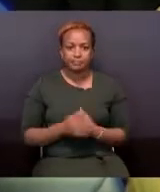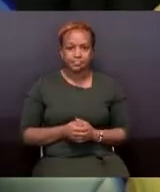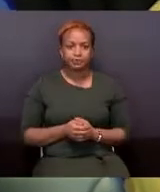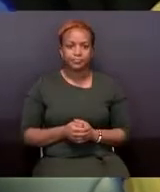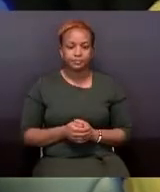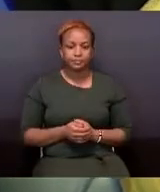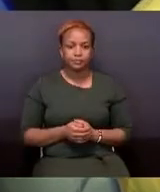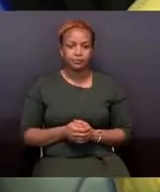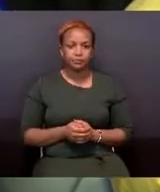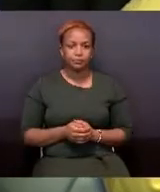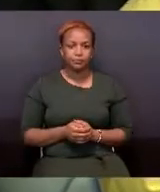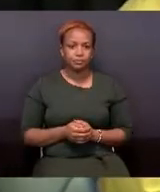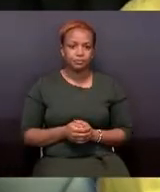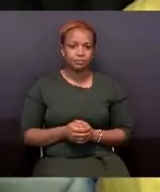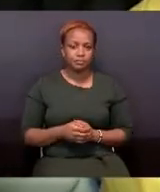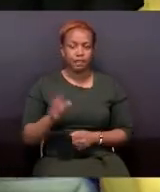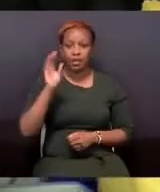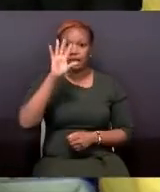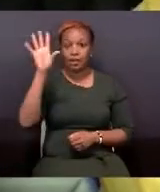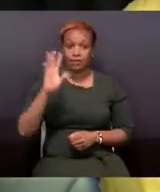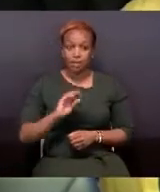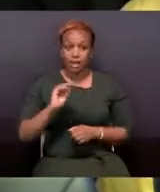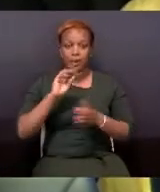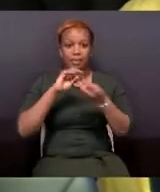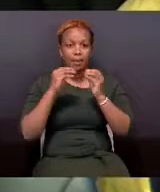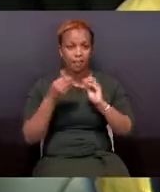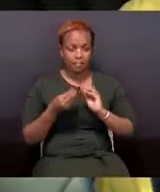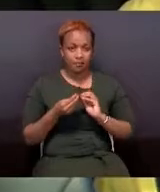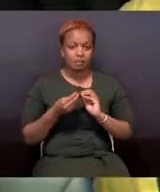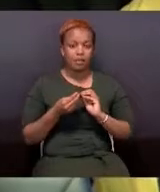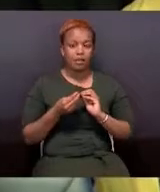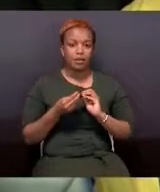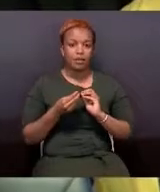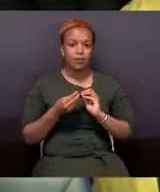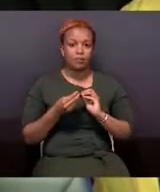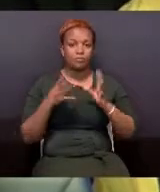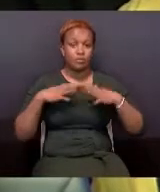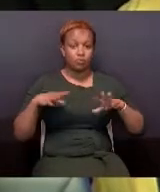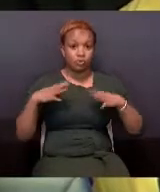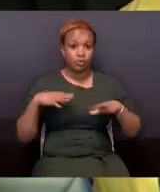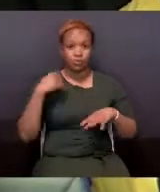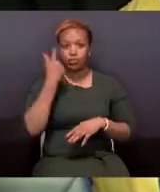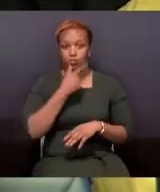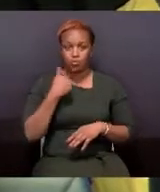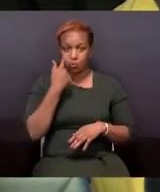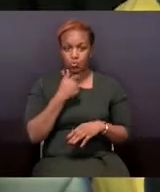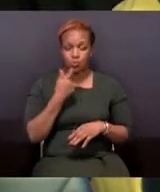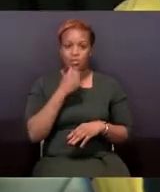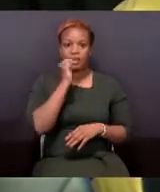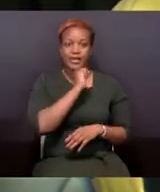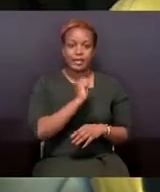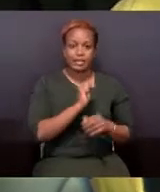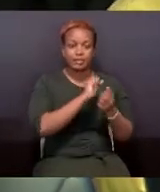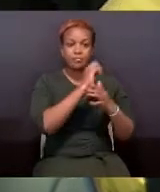Over 60% of Africa's population is the vibrant youth between the ages of 15